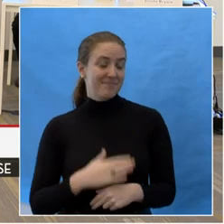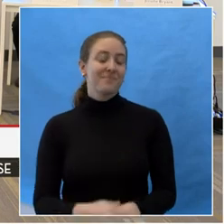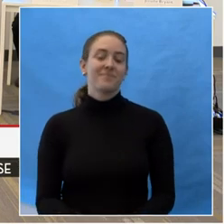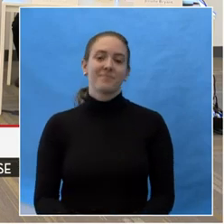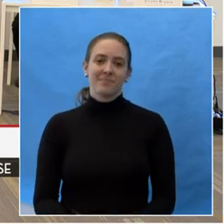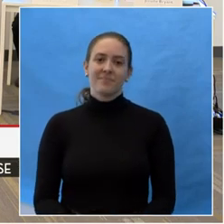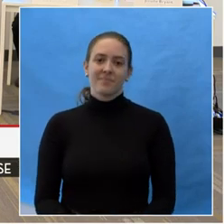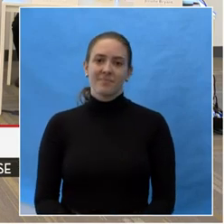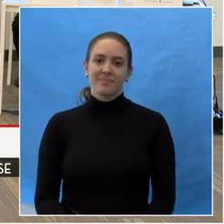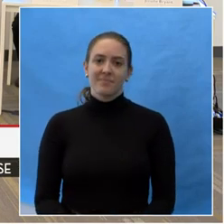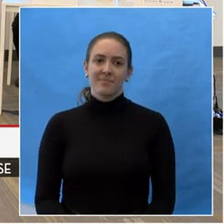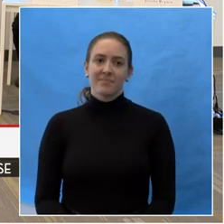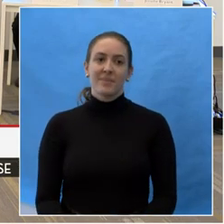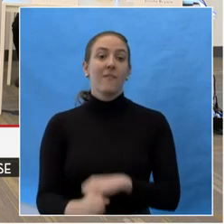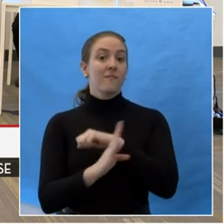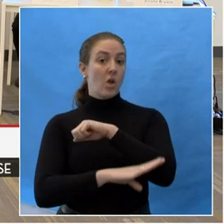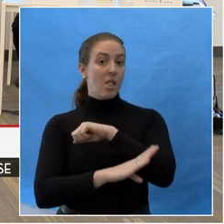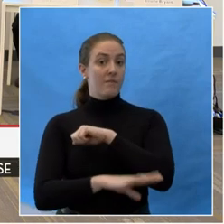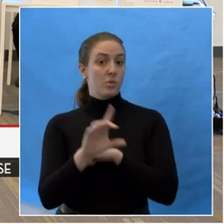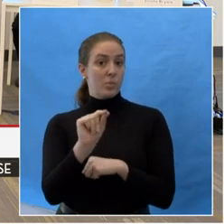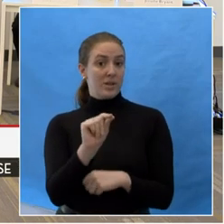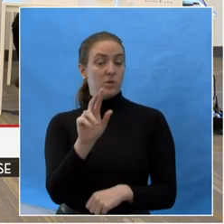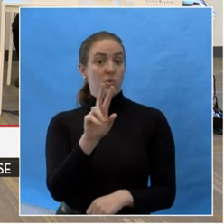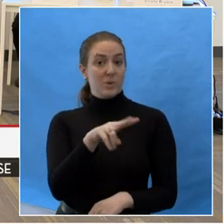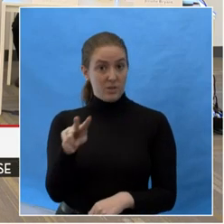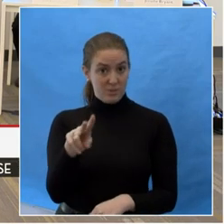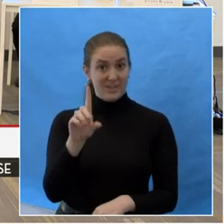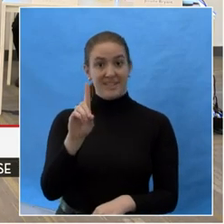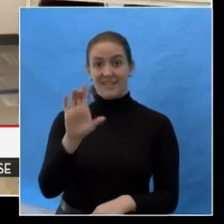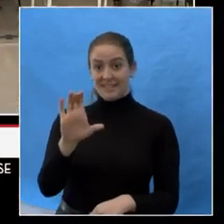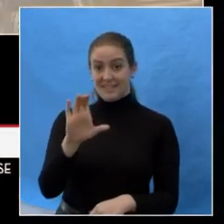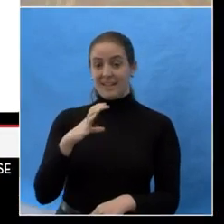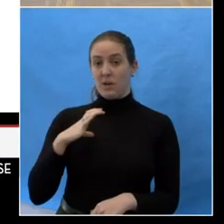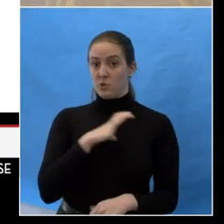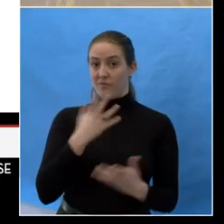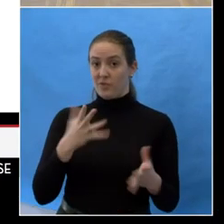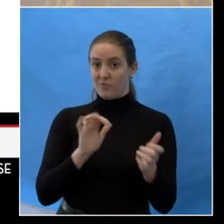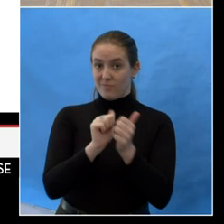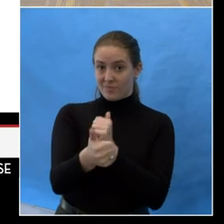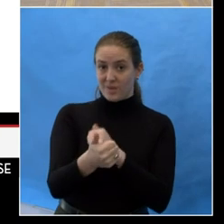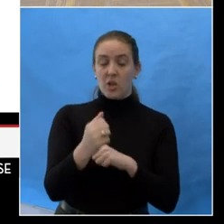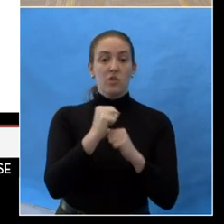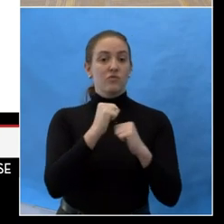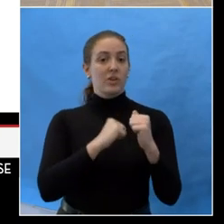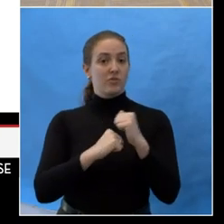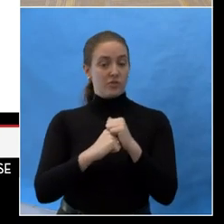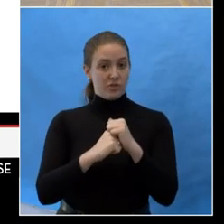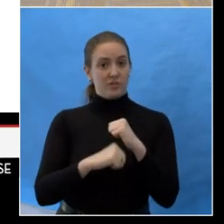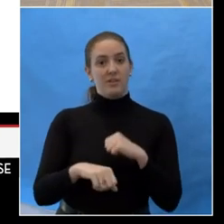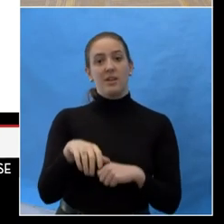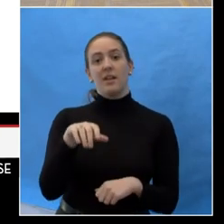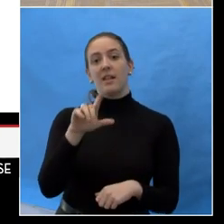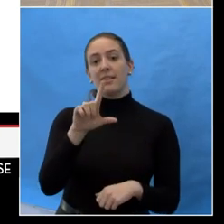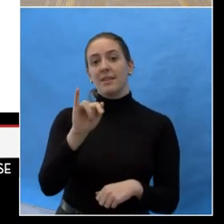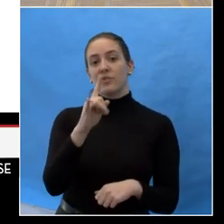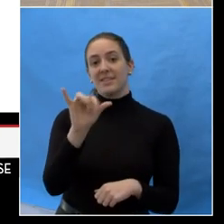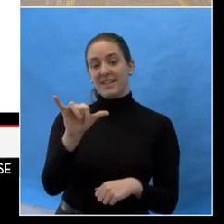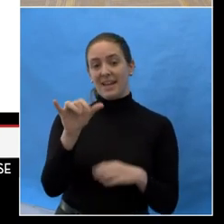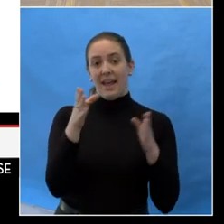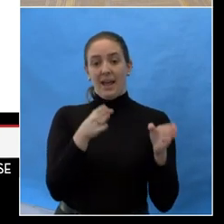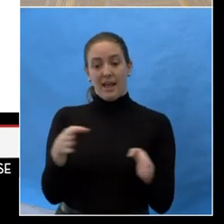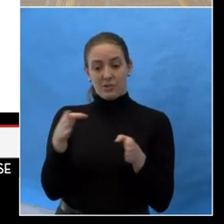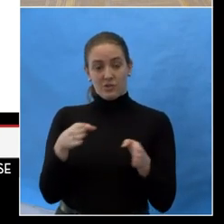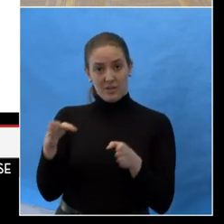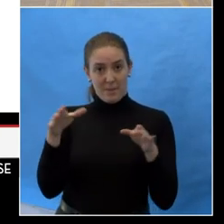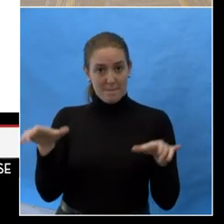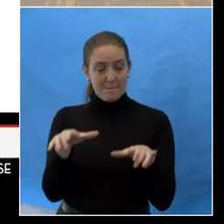In fall 2022, the DC Council passed the Structured Literacy Action Plan Act of 2022. Through